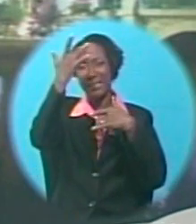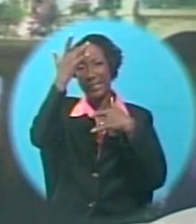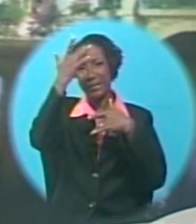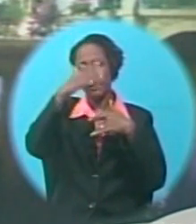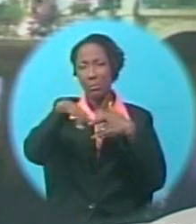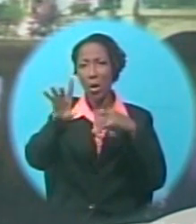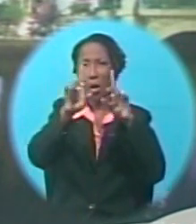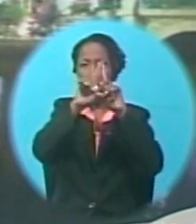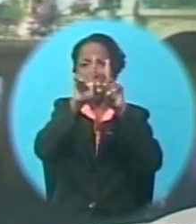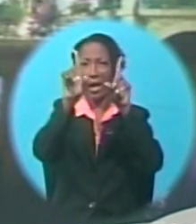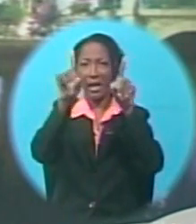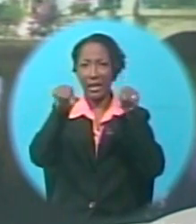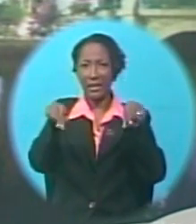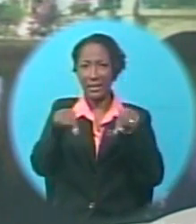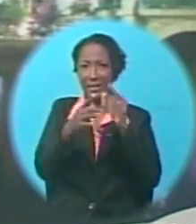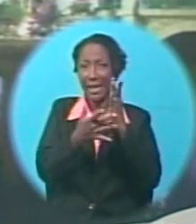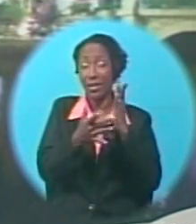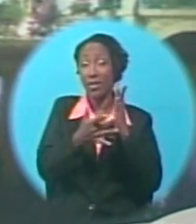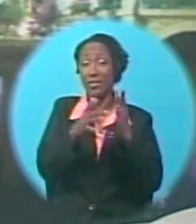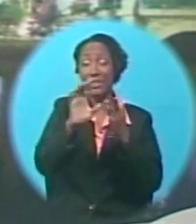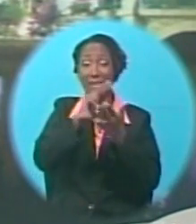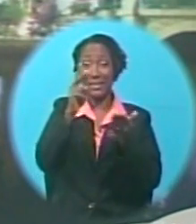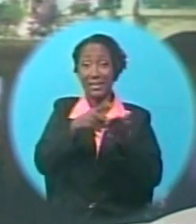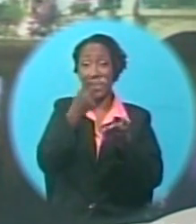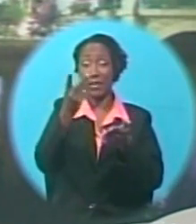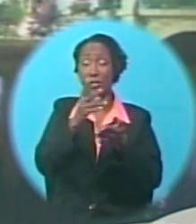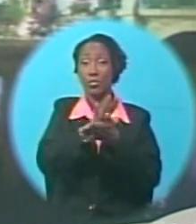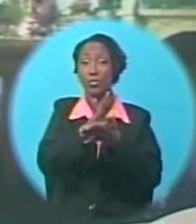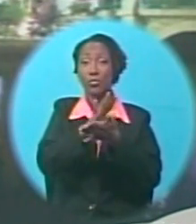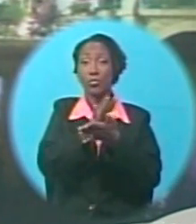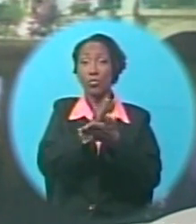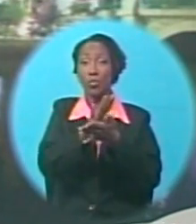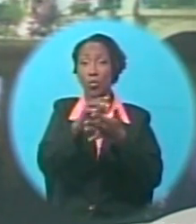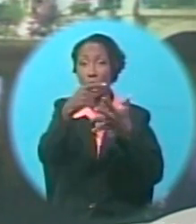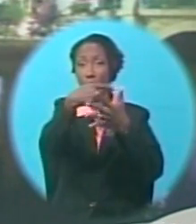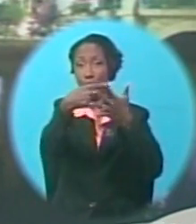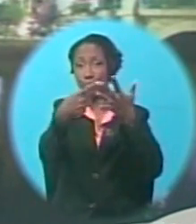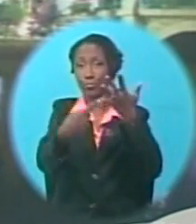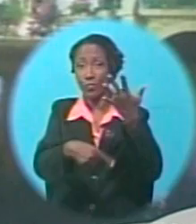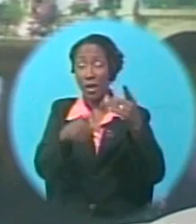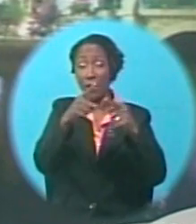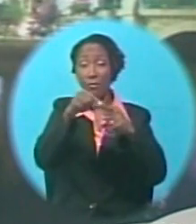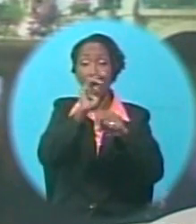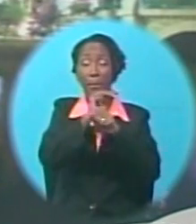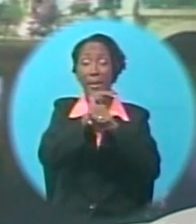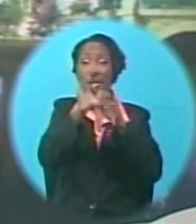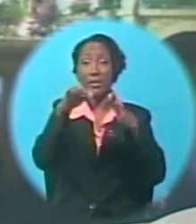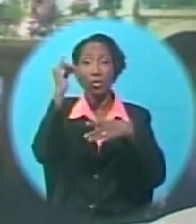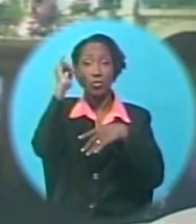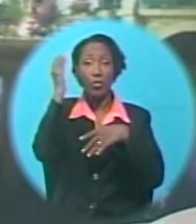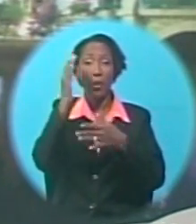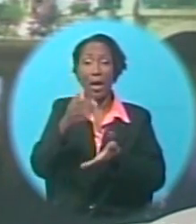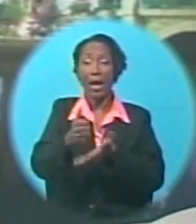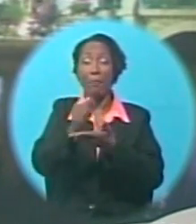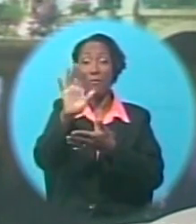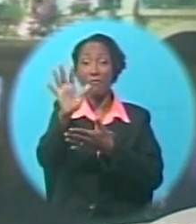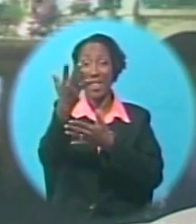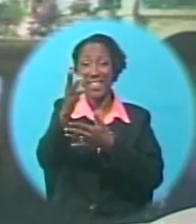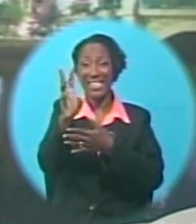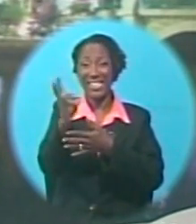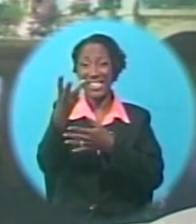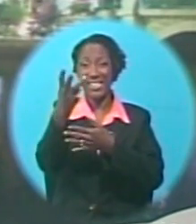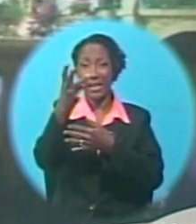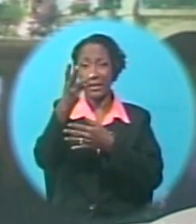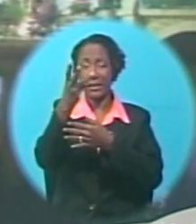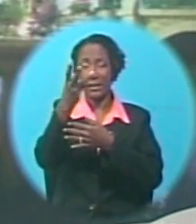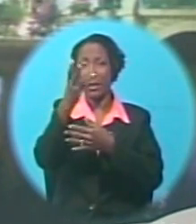apparatus in secondary schools. The exciting range of devices, according to Minister Jones, will assist 5th and 6th form students. They will